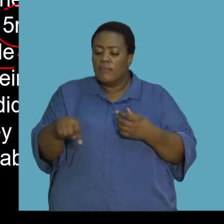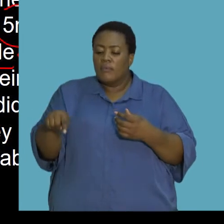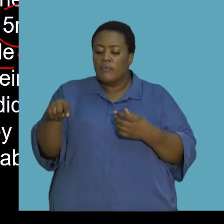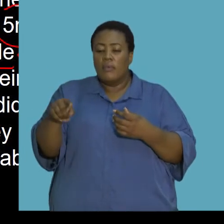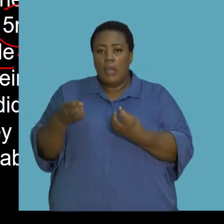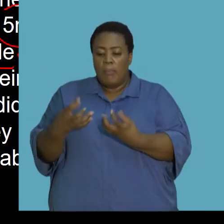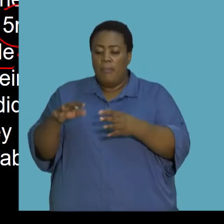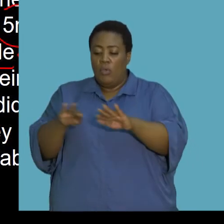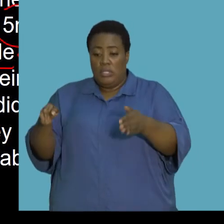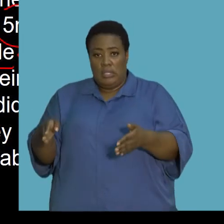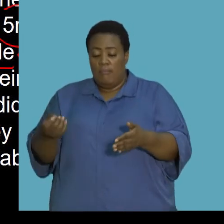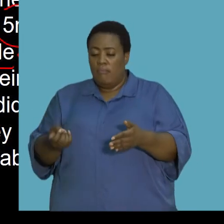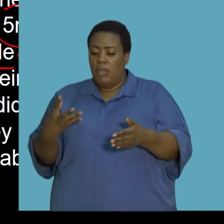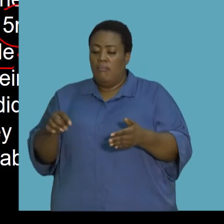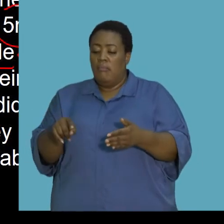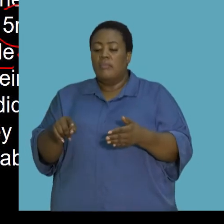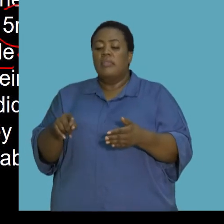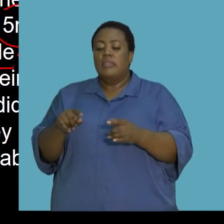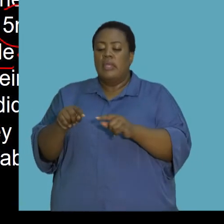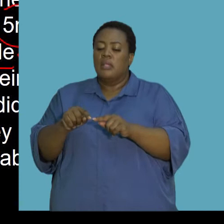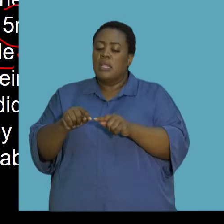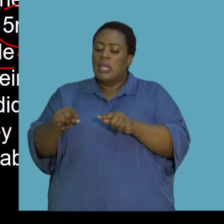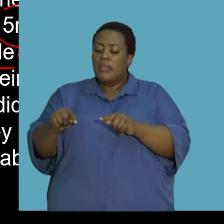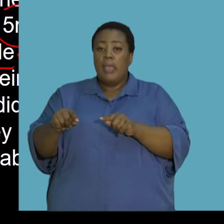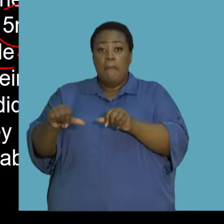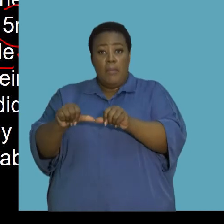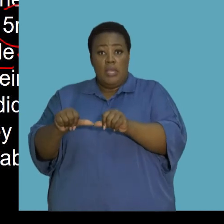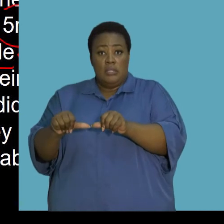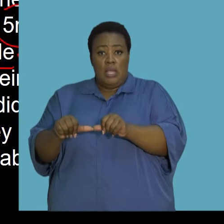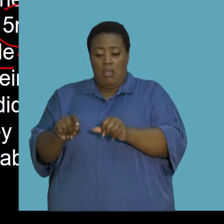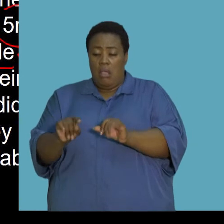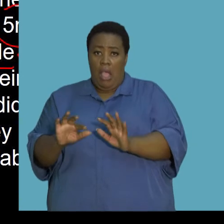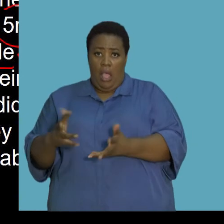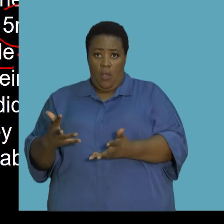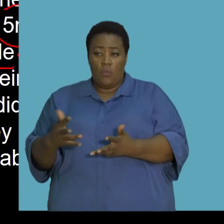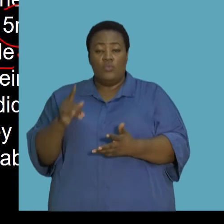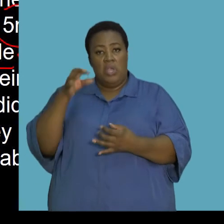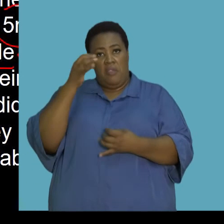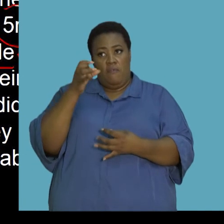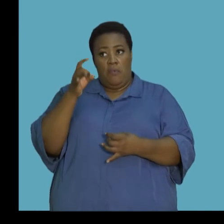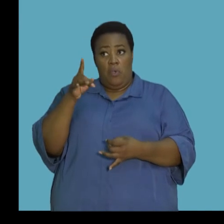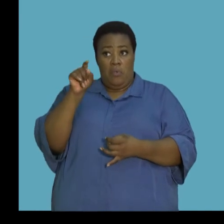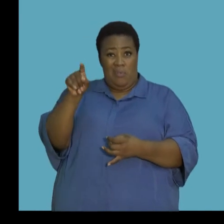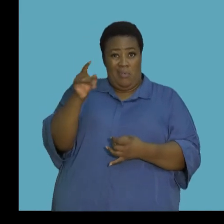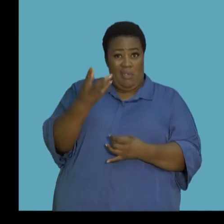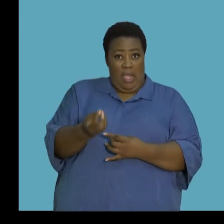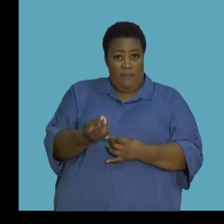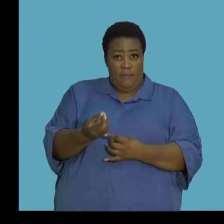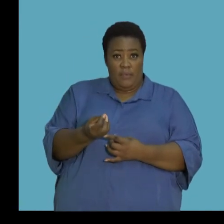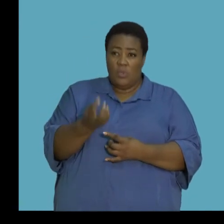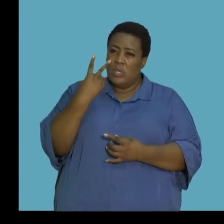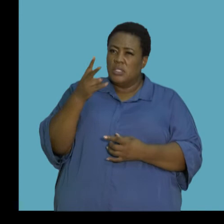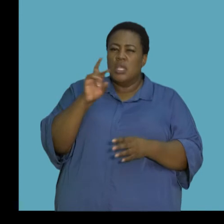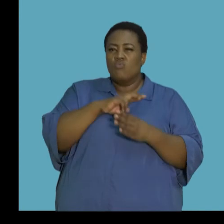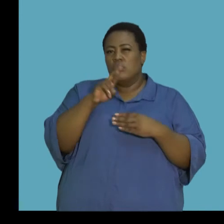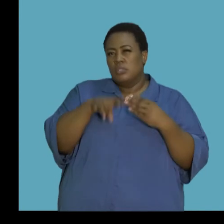a diameter which they measured. The results are shown in the data table on the next slide. So this information was captured. So